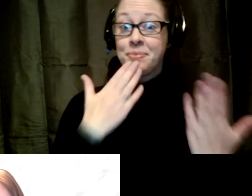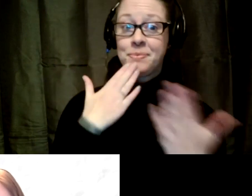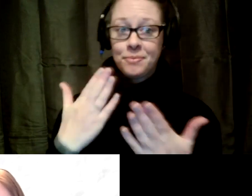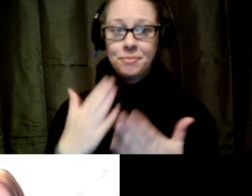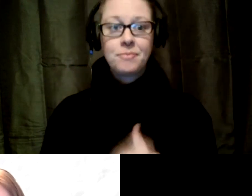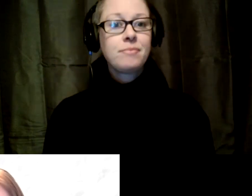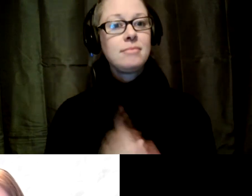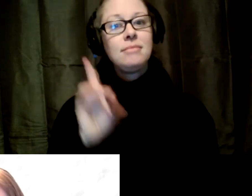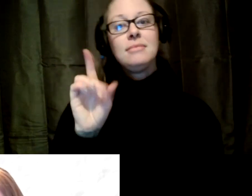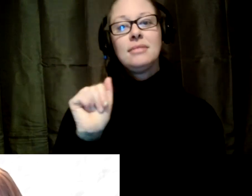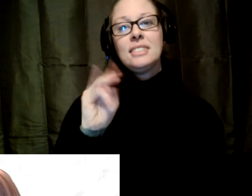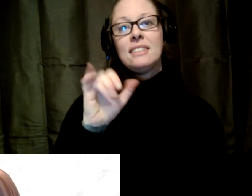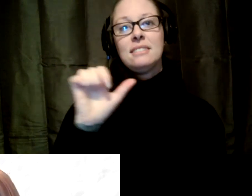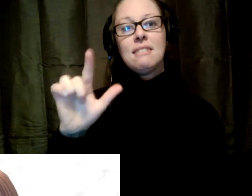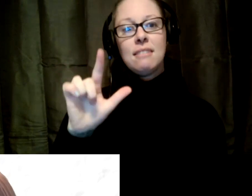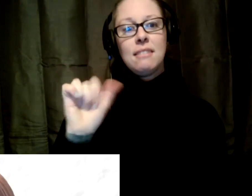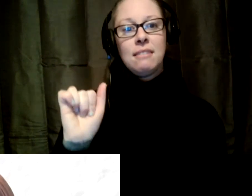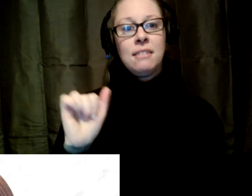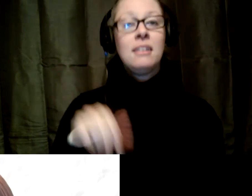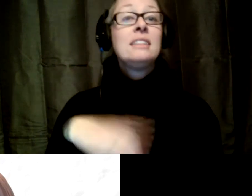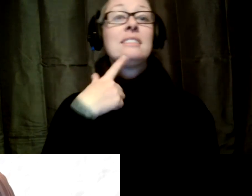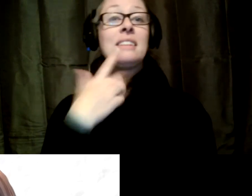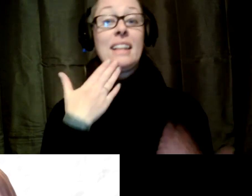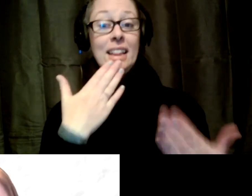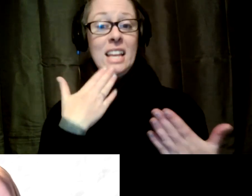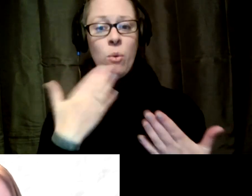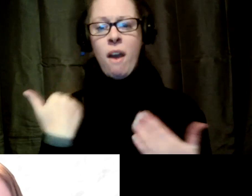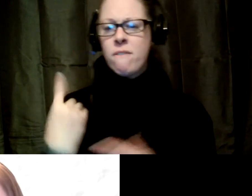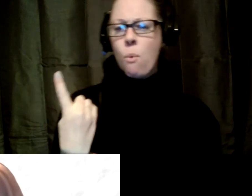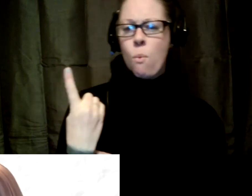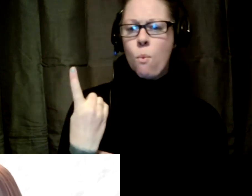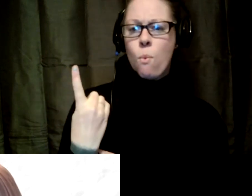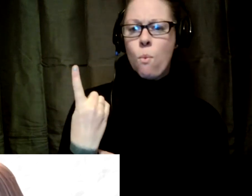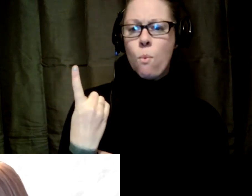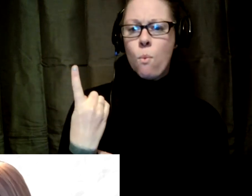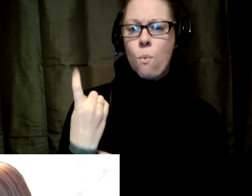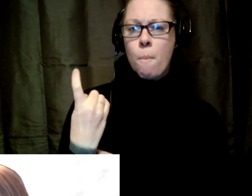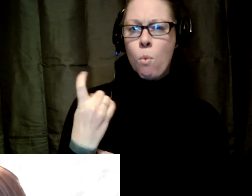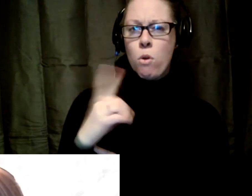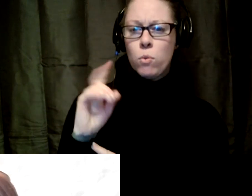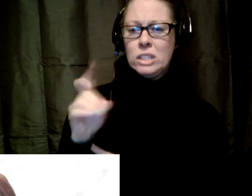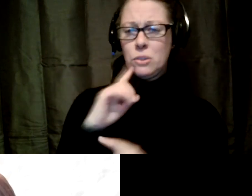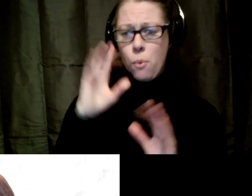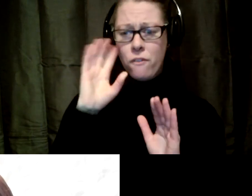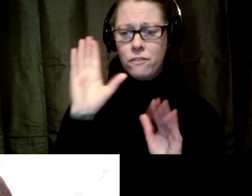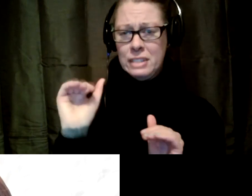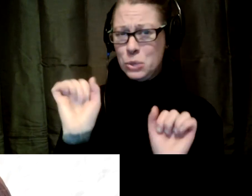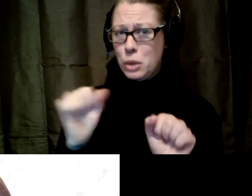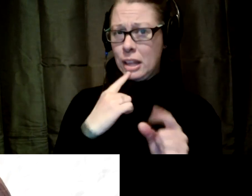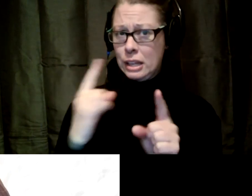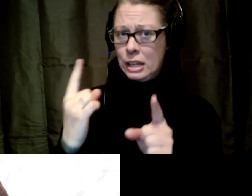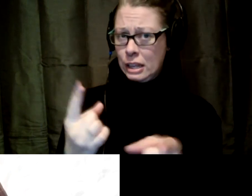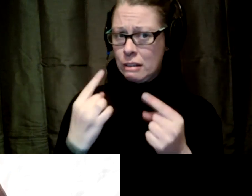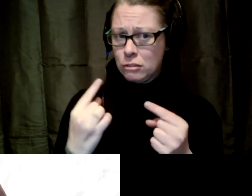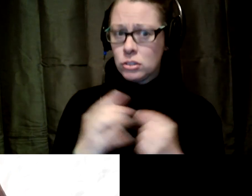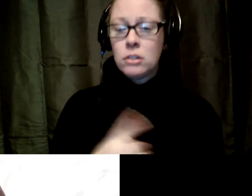Fantastic. Thank you so much, Kristina. I do have one question. I'm wondering if you can quickly get to it. Yes.